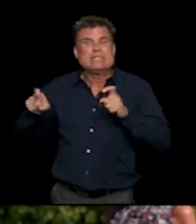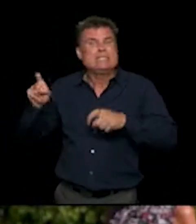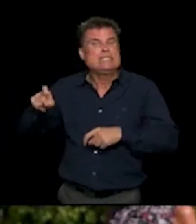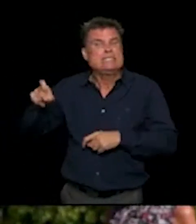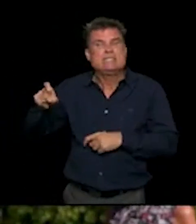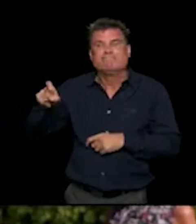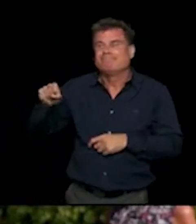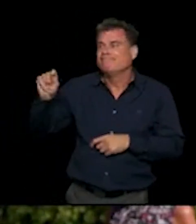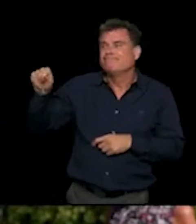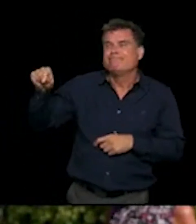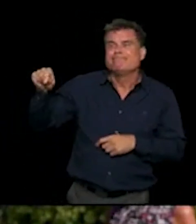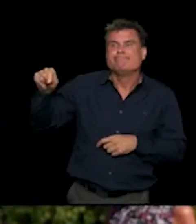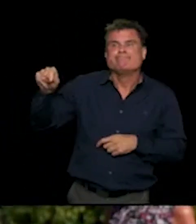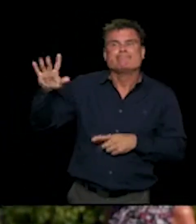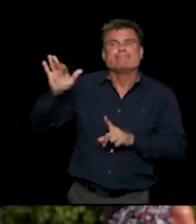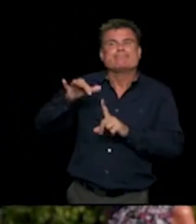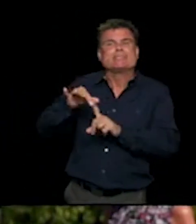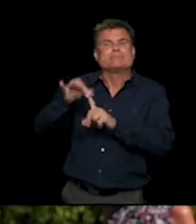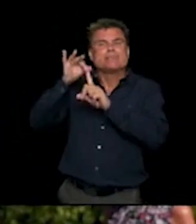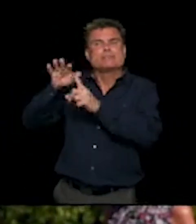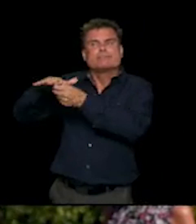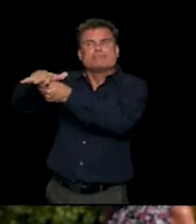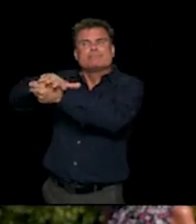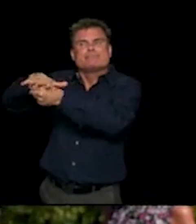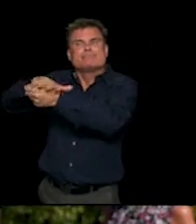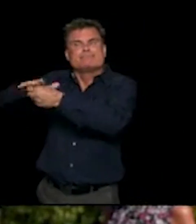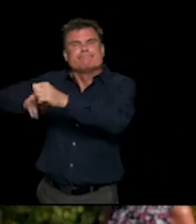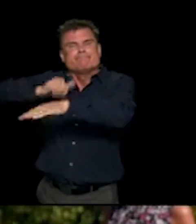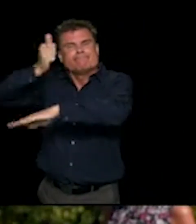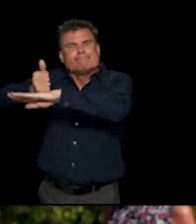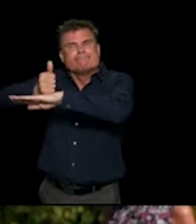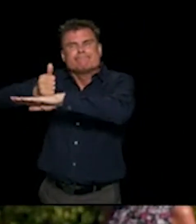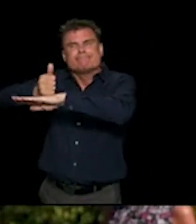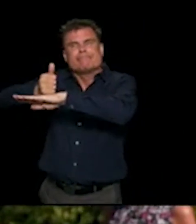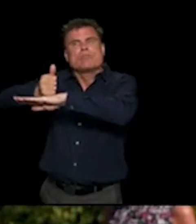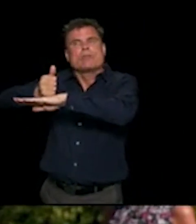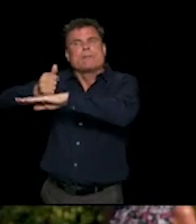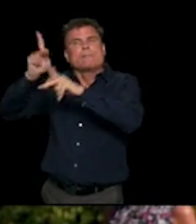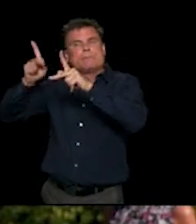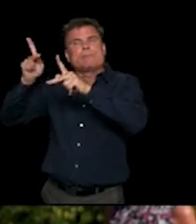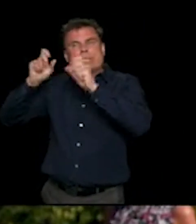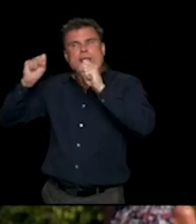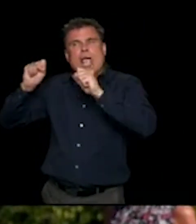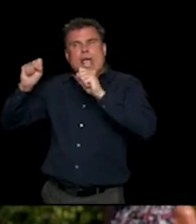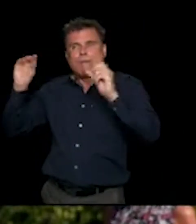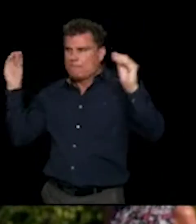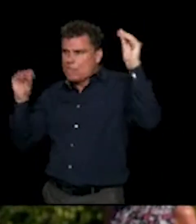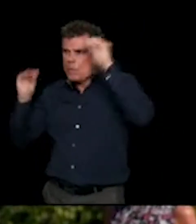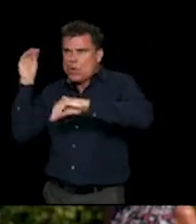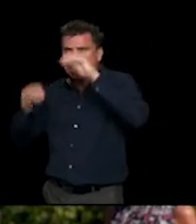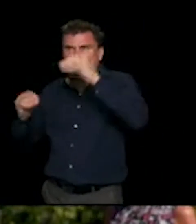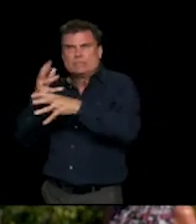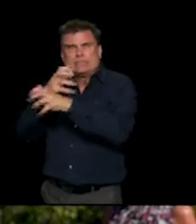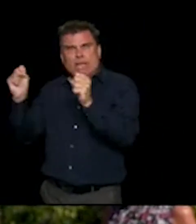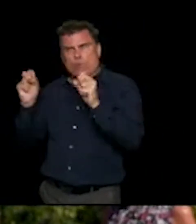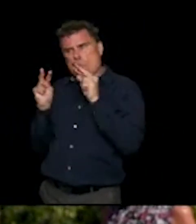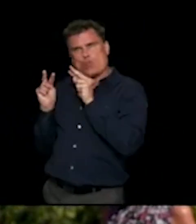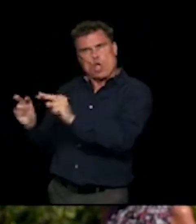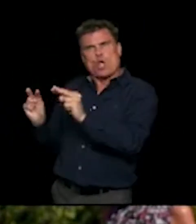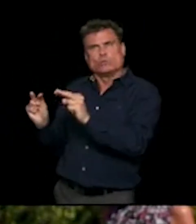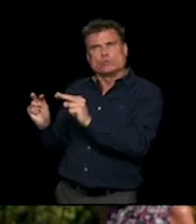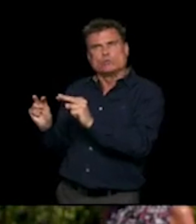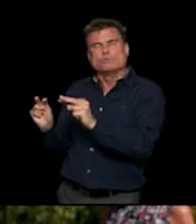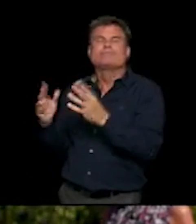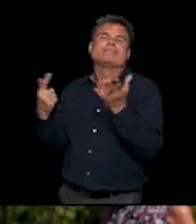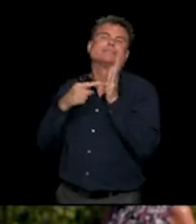And they're suggesting, the St. Paul's, where St. Paul's is going to go. Is there room for something like that when winter is coming, people are living in